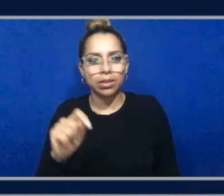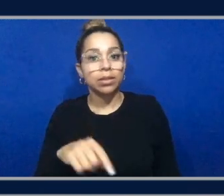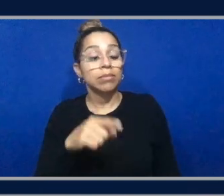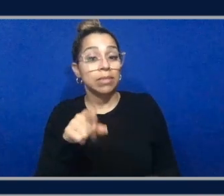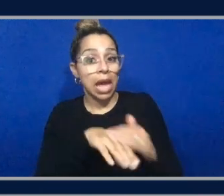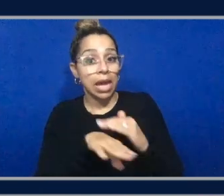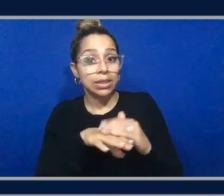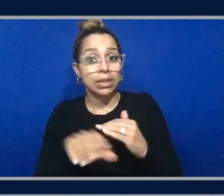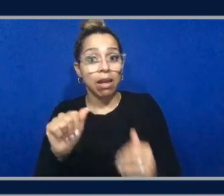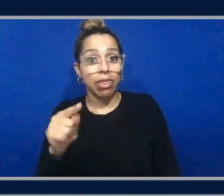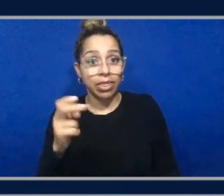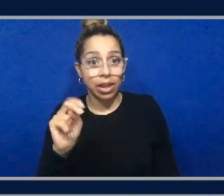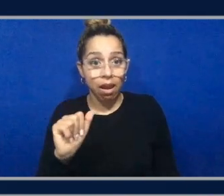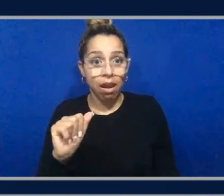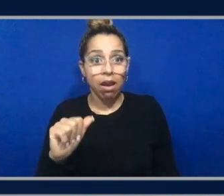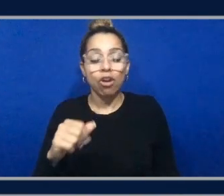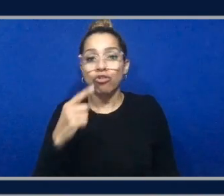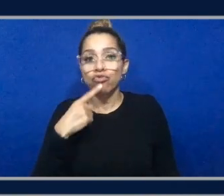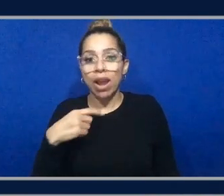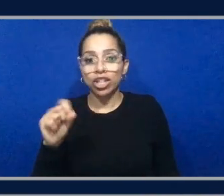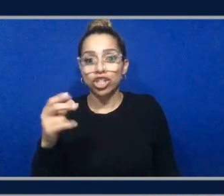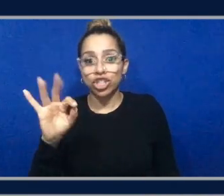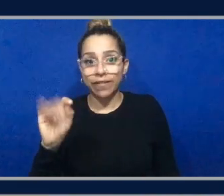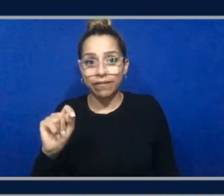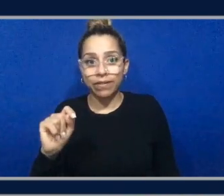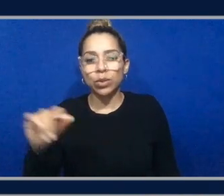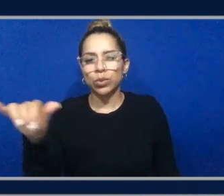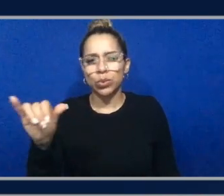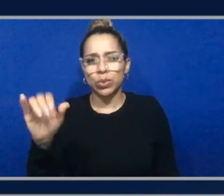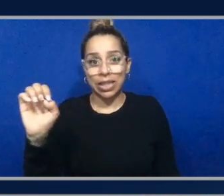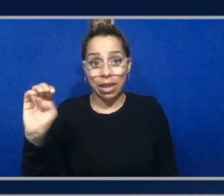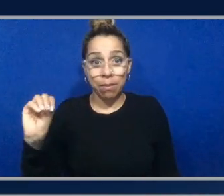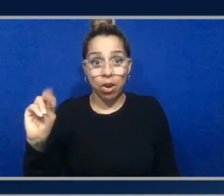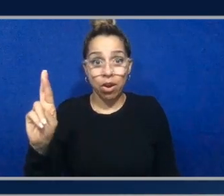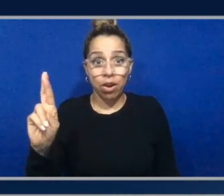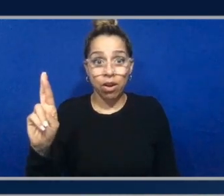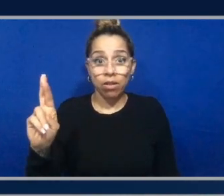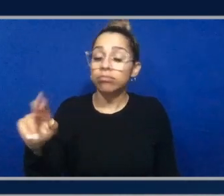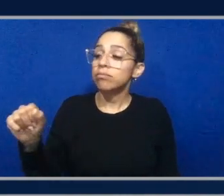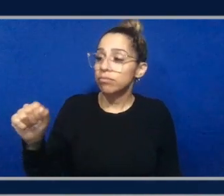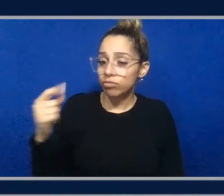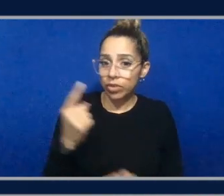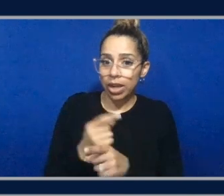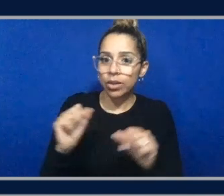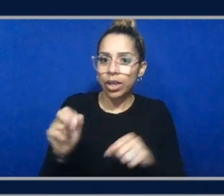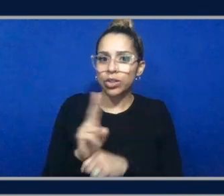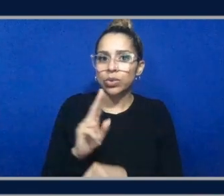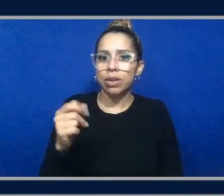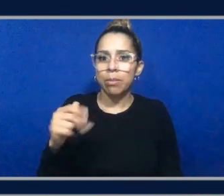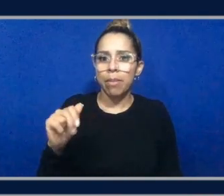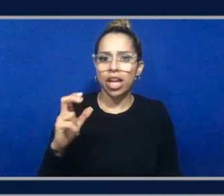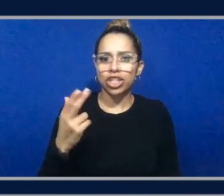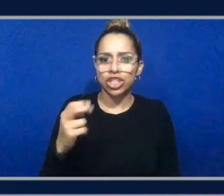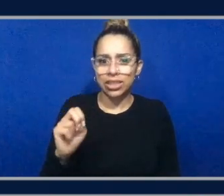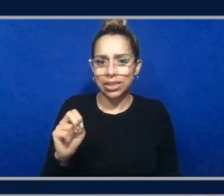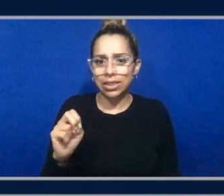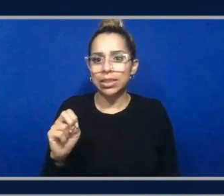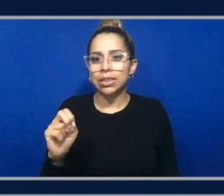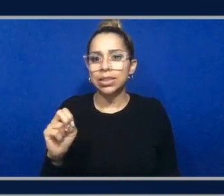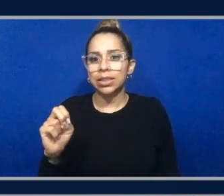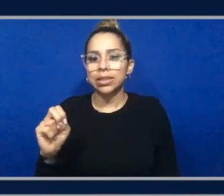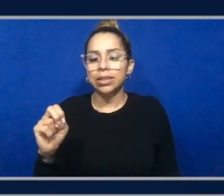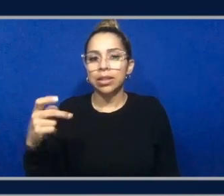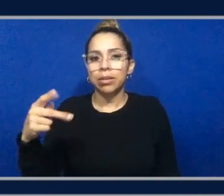is right. And you can also use your own Apache Iceberg, like your own Apache Spark as well as an open source in